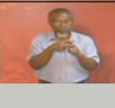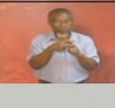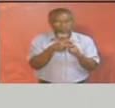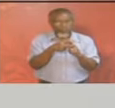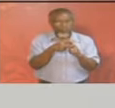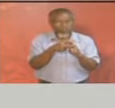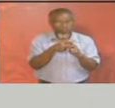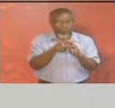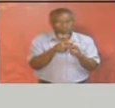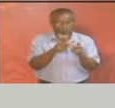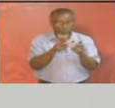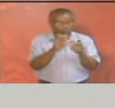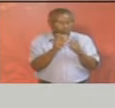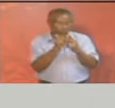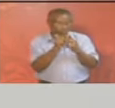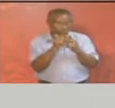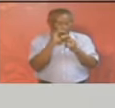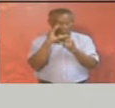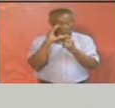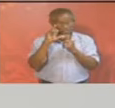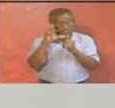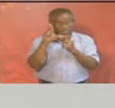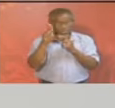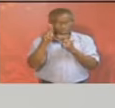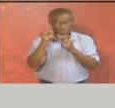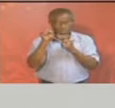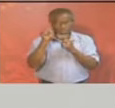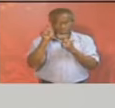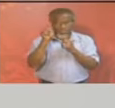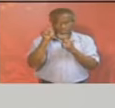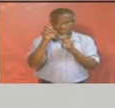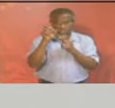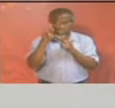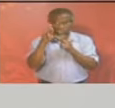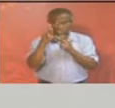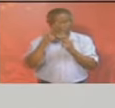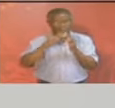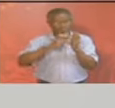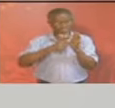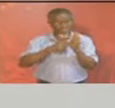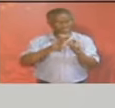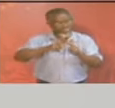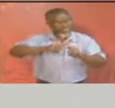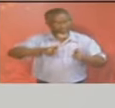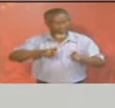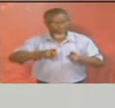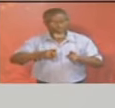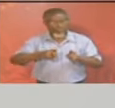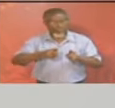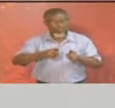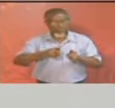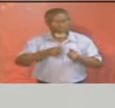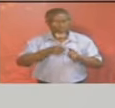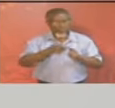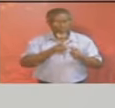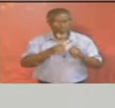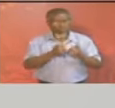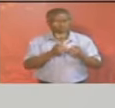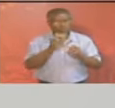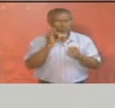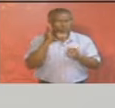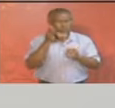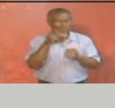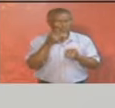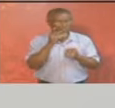community spread, which has not been disputed. That has remained as is since it was announced in August of last year.